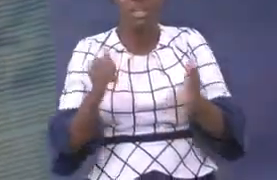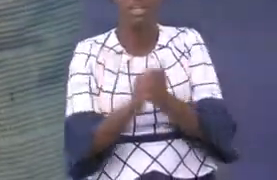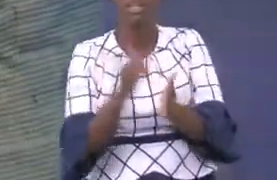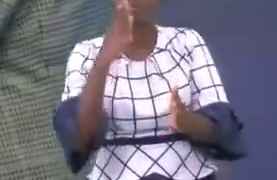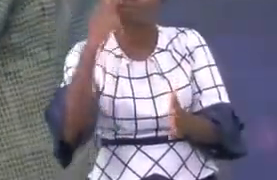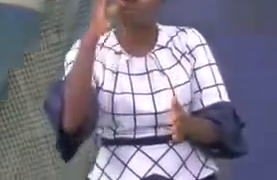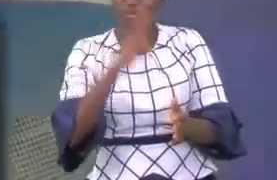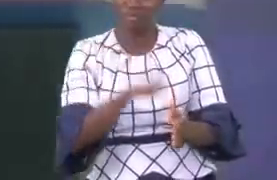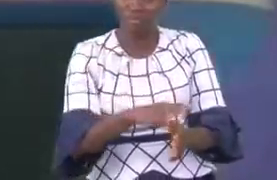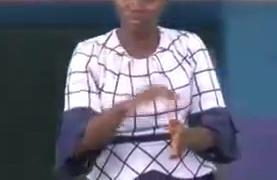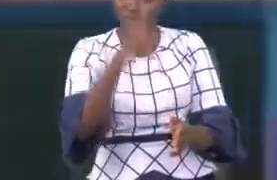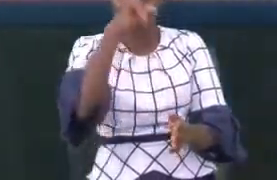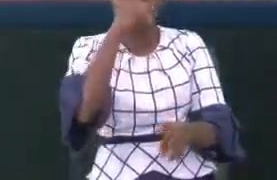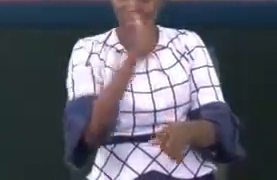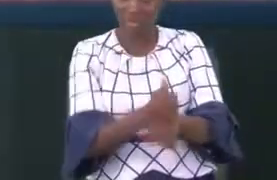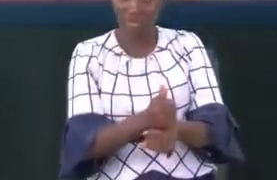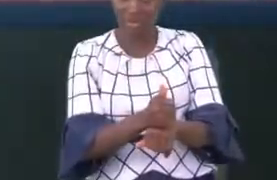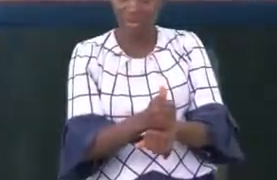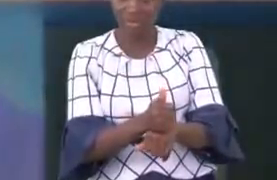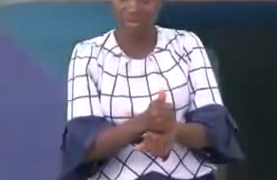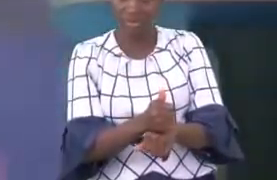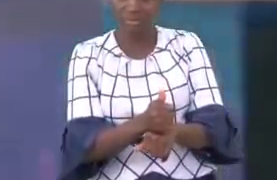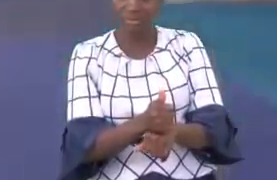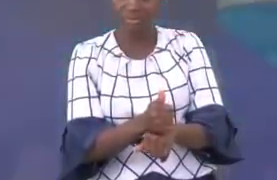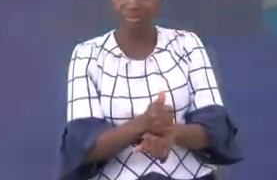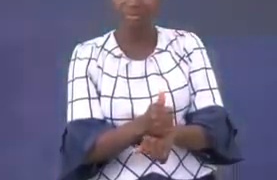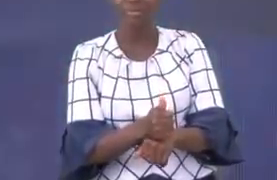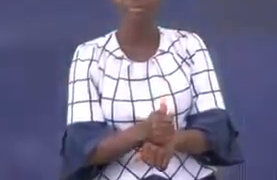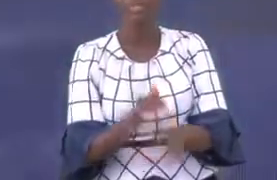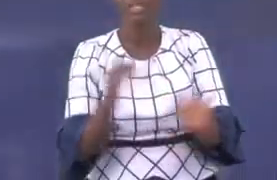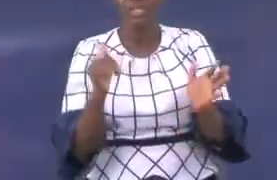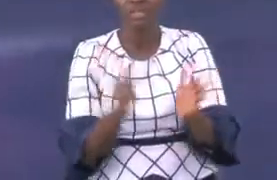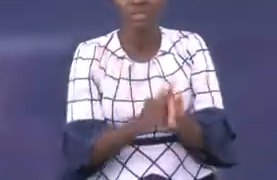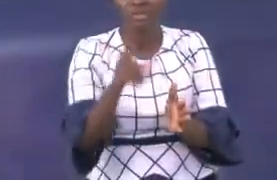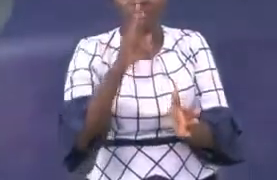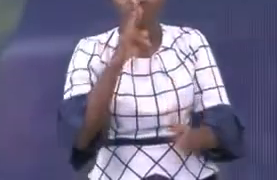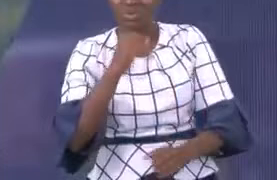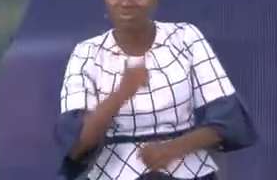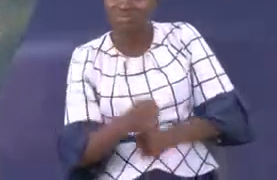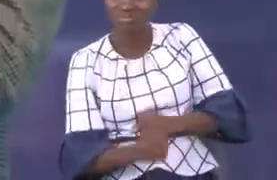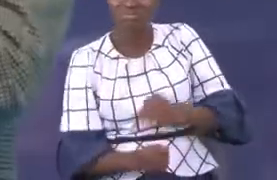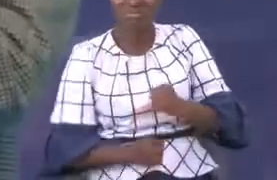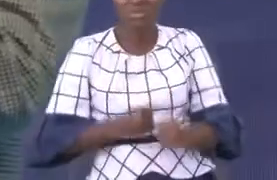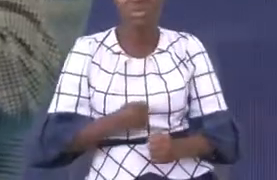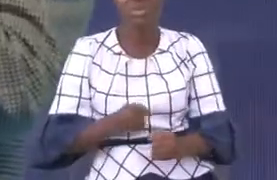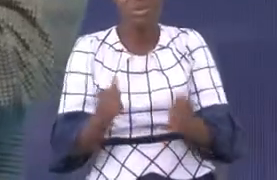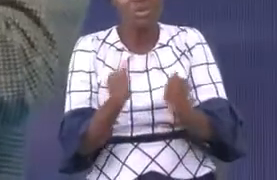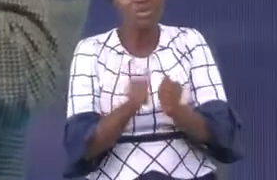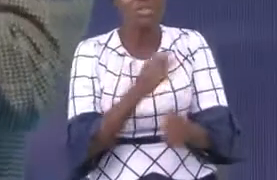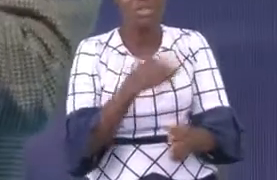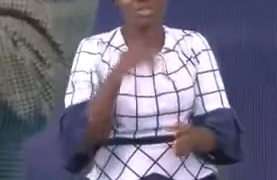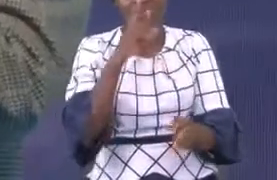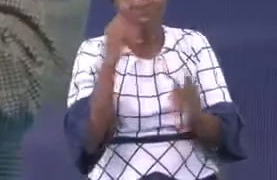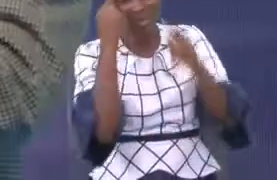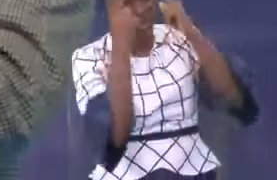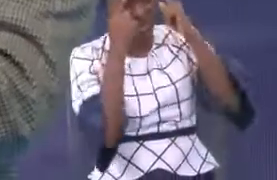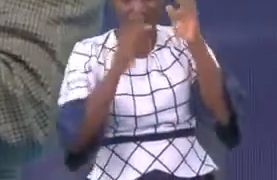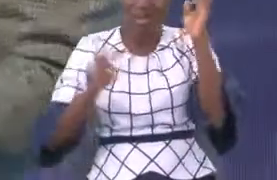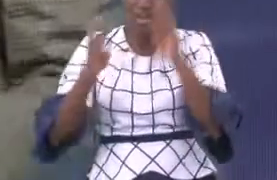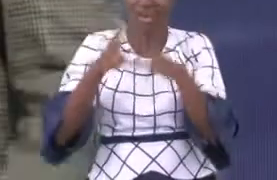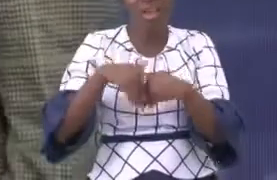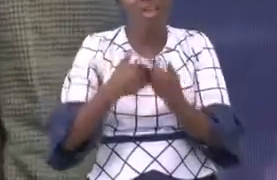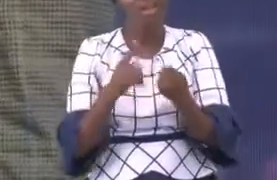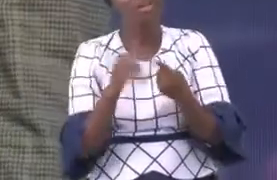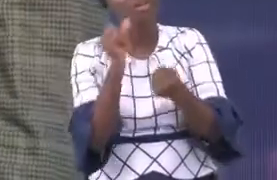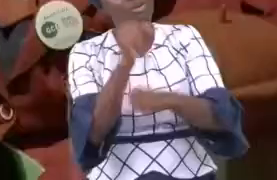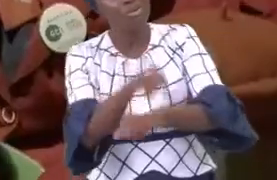you have been struggling with, I don't know how to overcome this, how to overcome that. Tonight, the night of the overcomer will